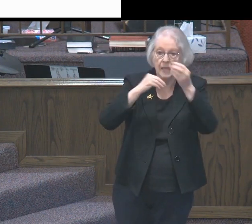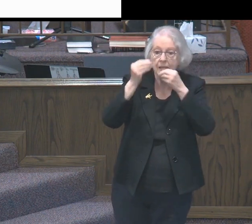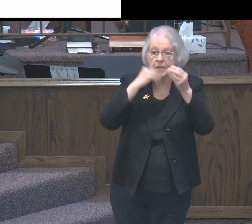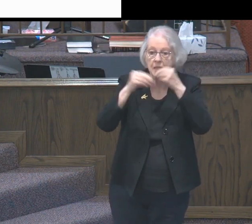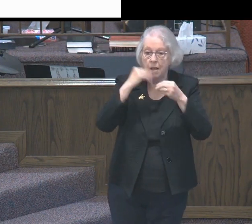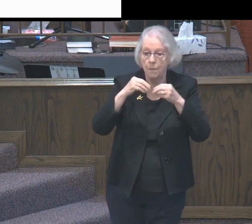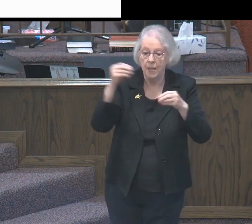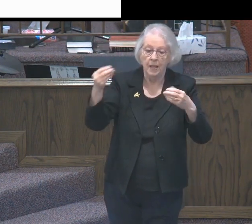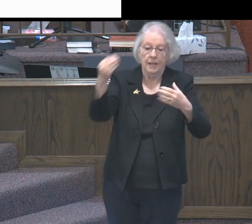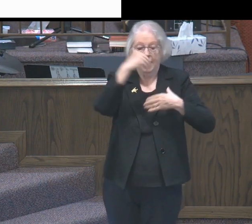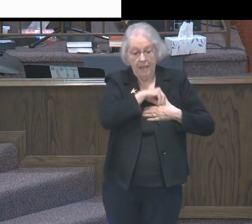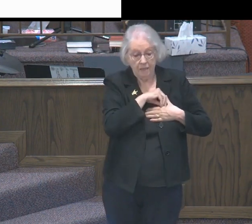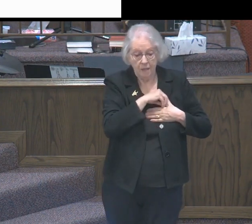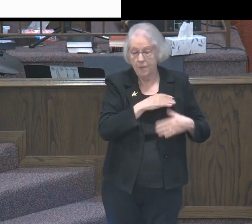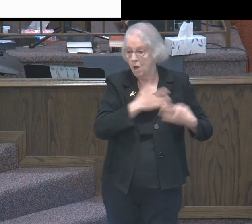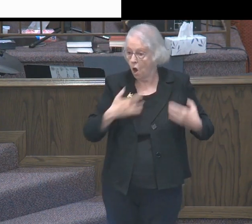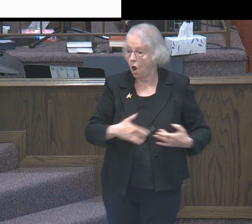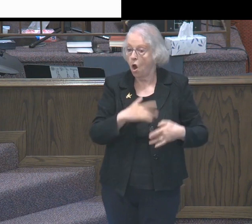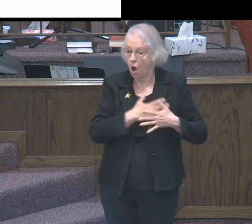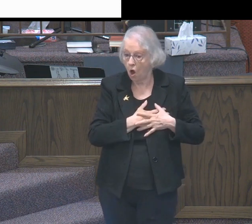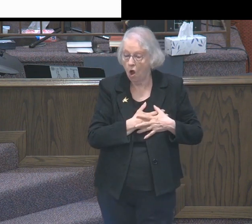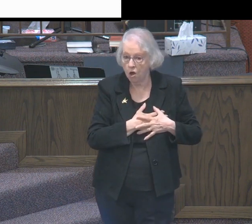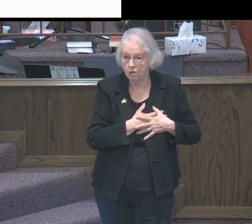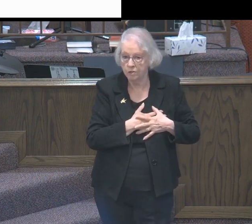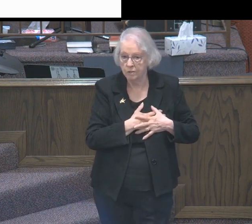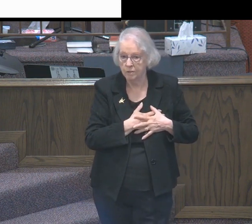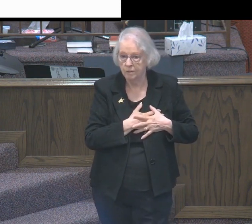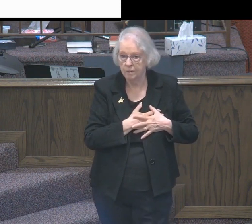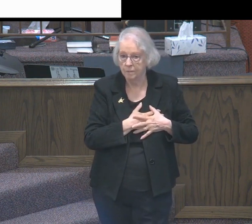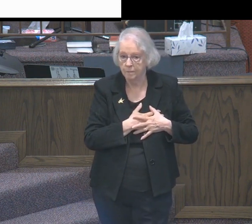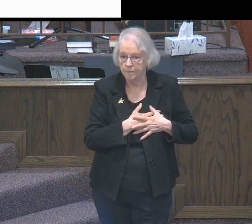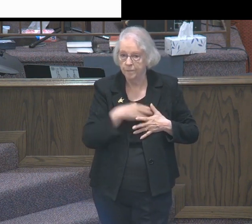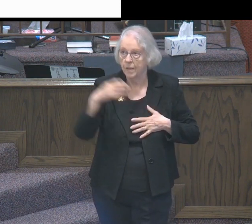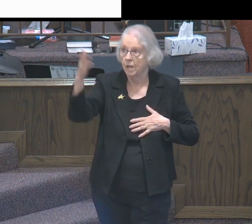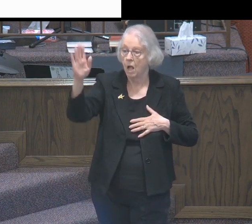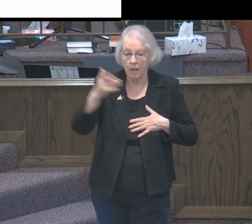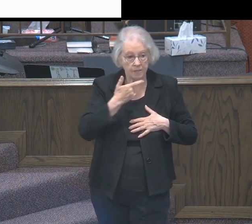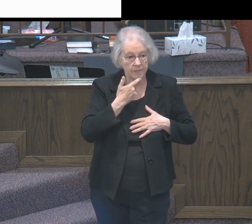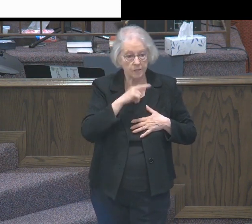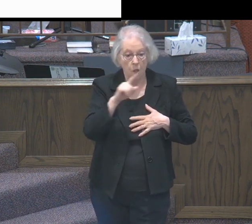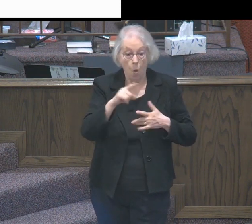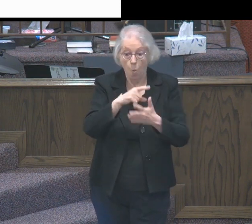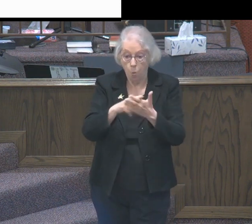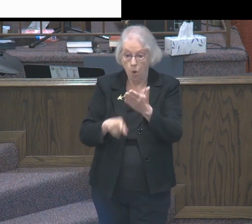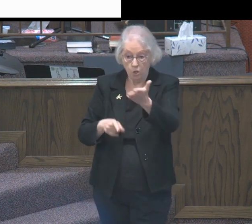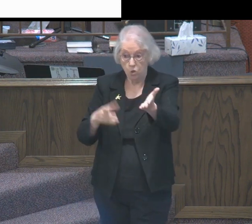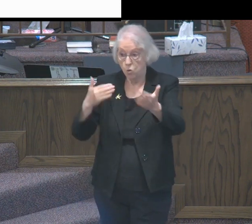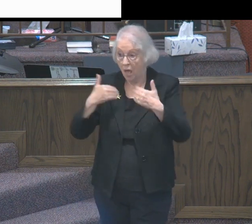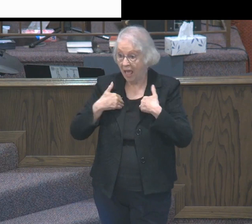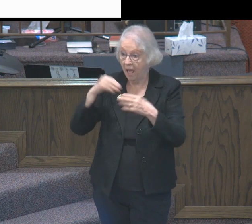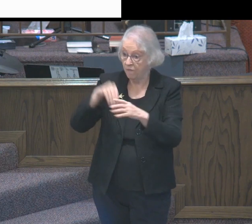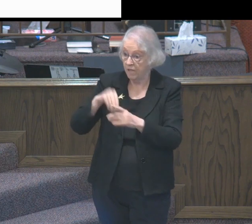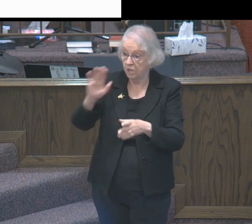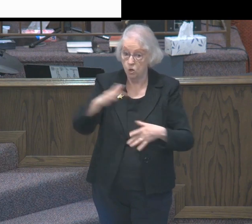be diligent to present yourself approved to God, a worker who does not need to be ashamed,